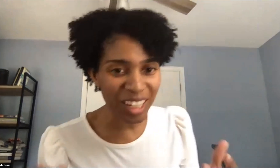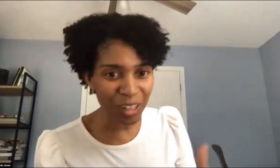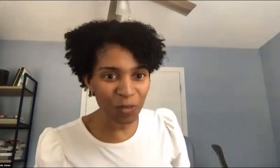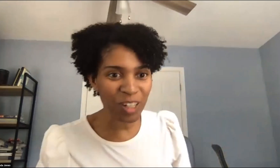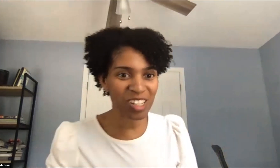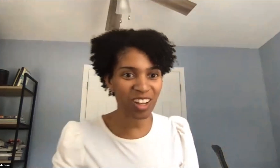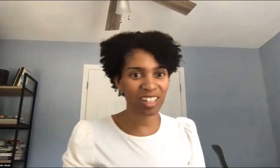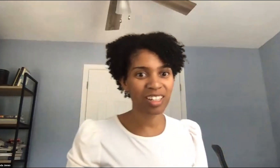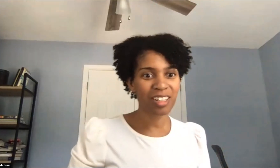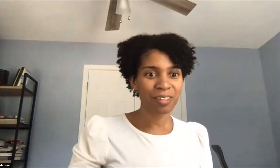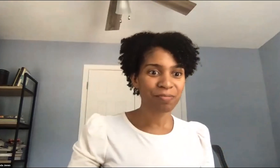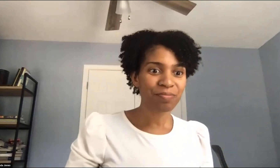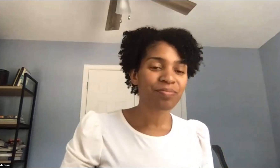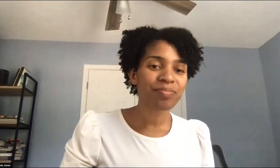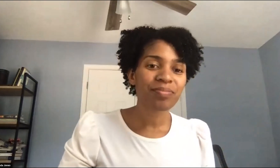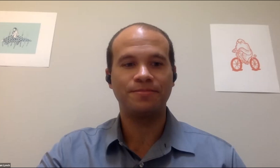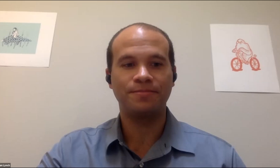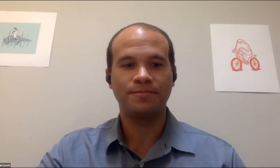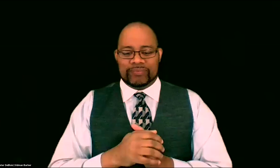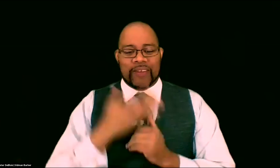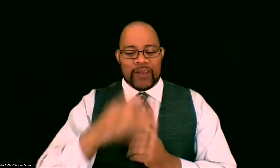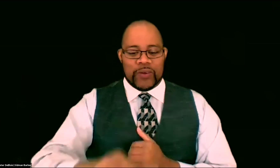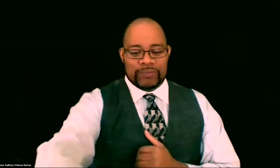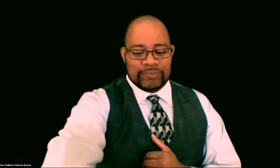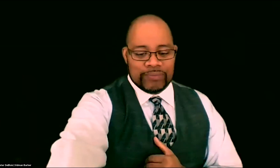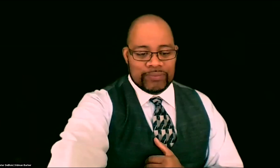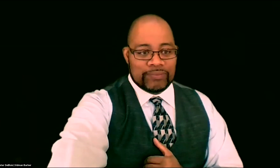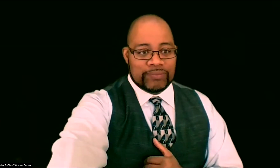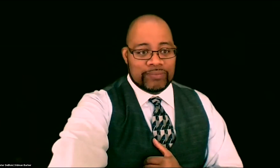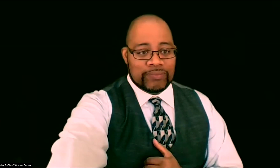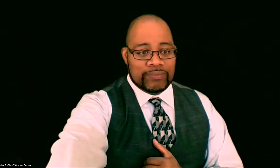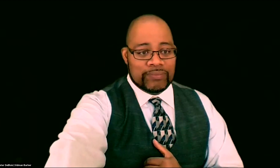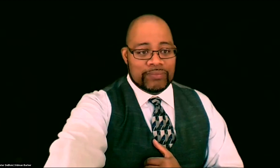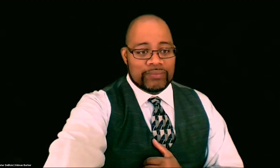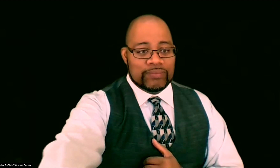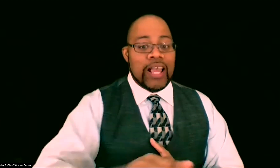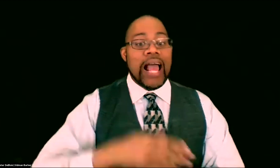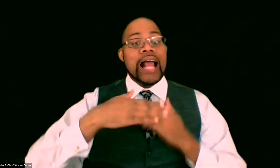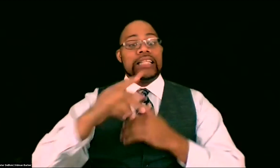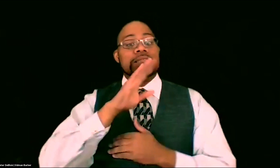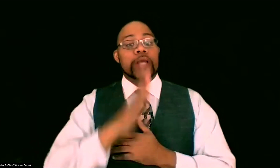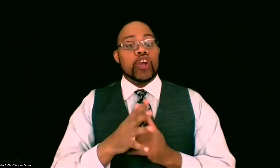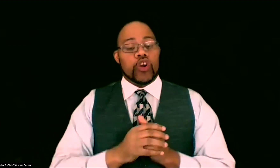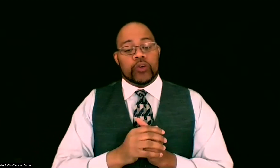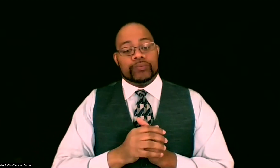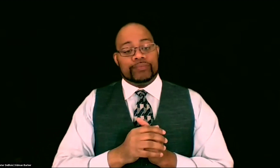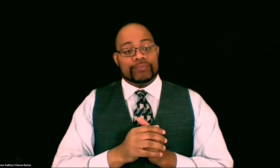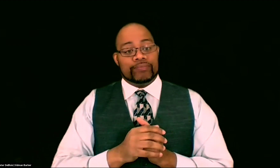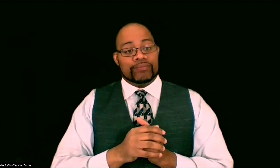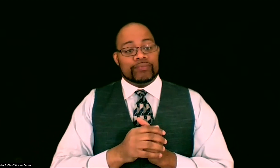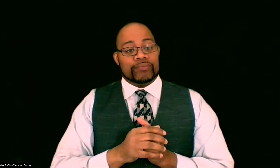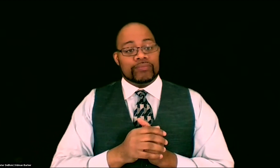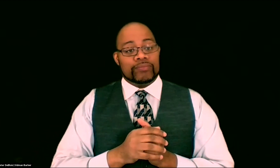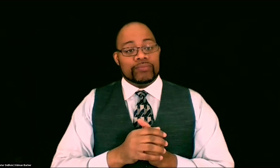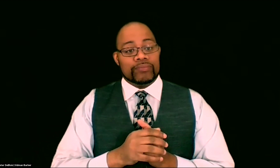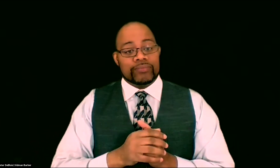So thank you for your talk. Thank you. So the next speaker is